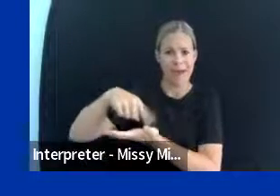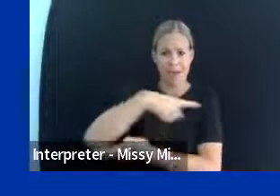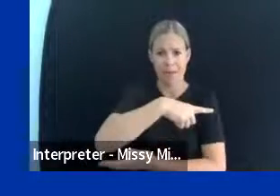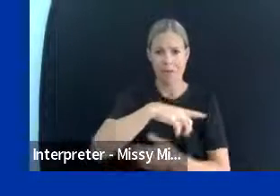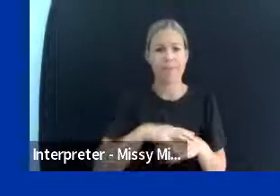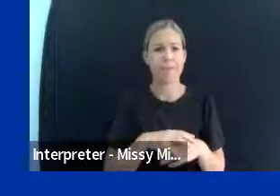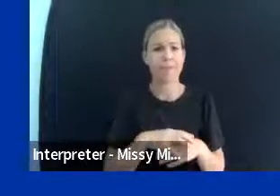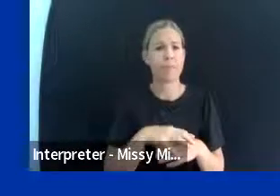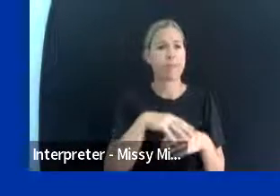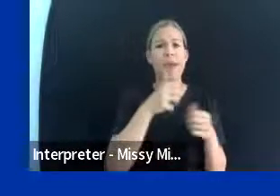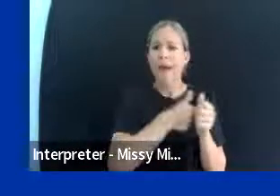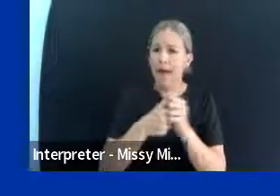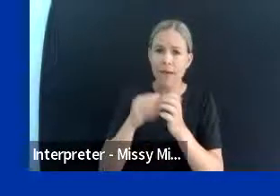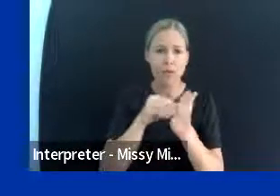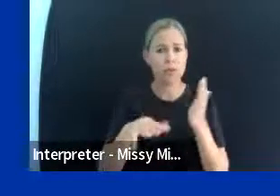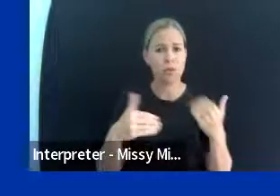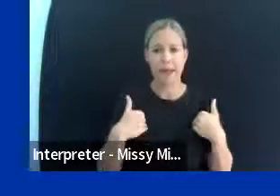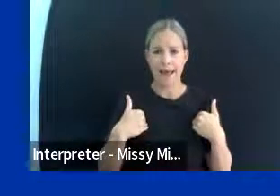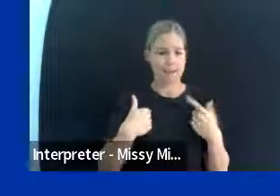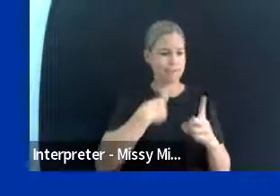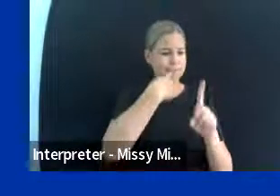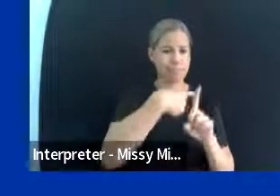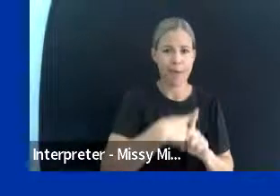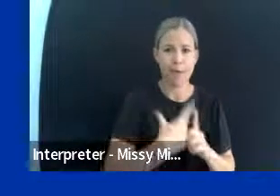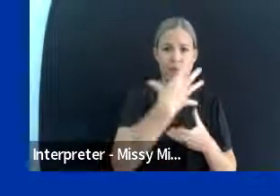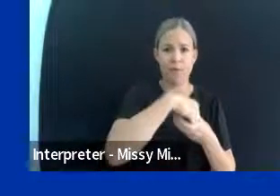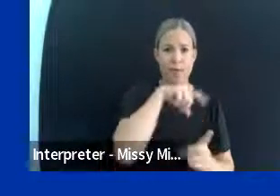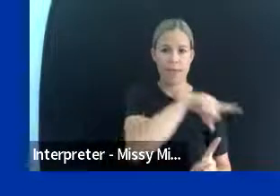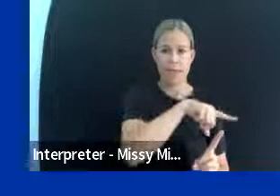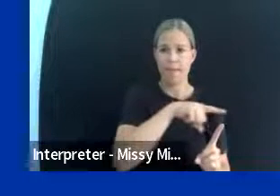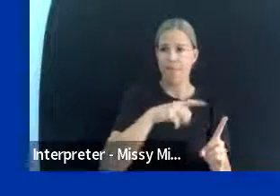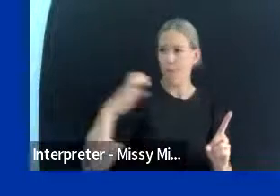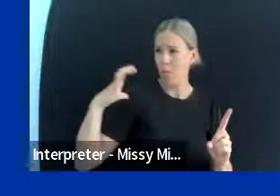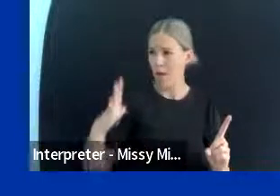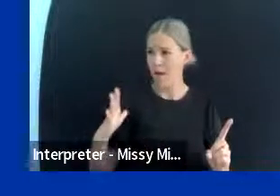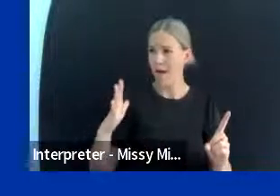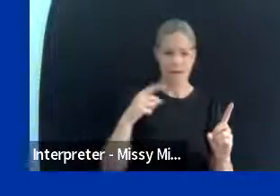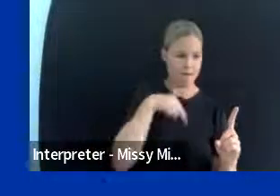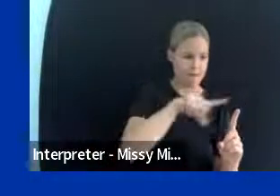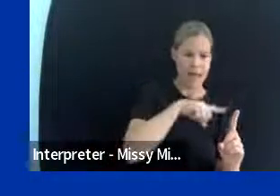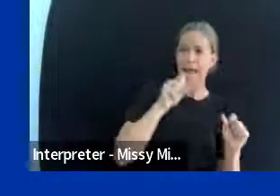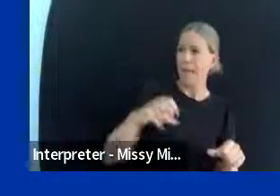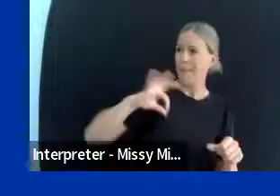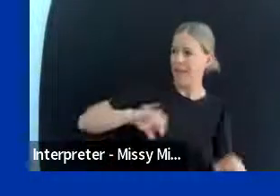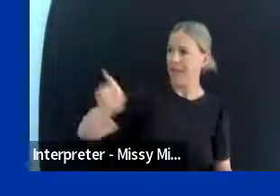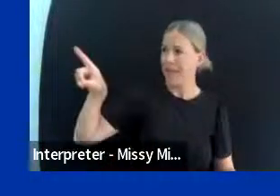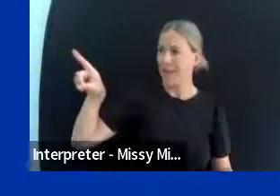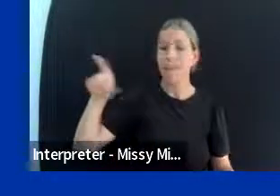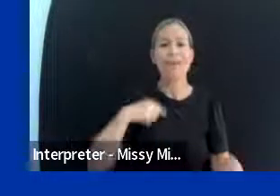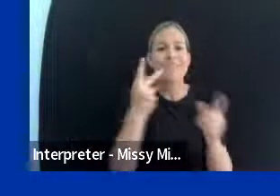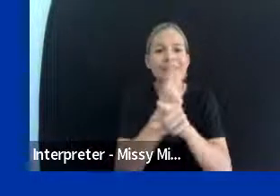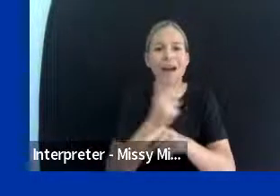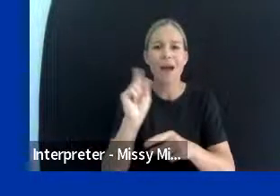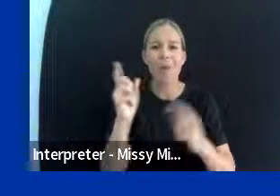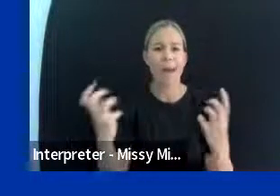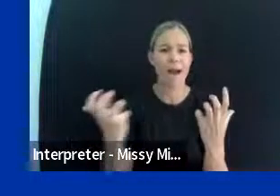has something about them that's going to be of value to an employer. It's figuring out where that can work and making sure that our systems are working